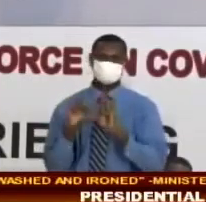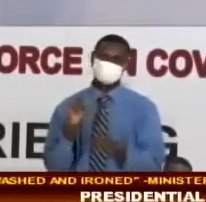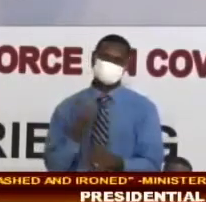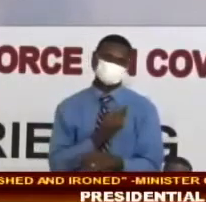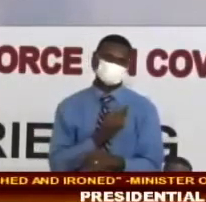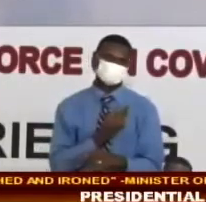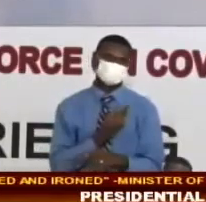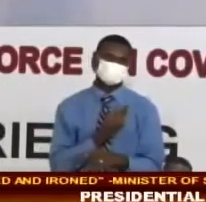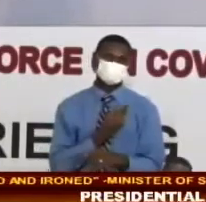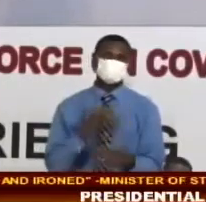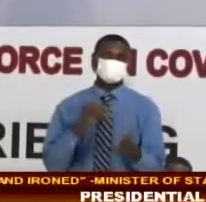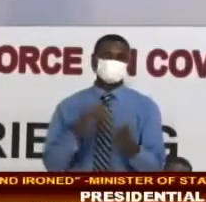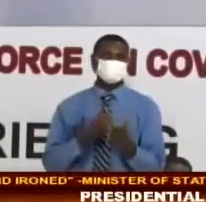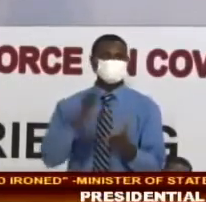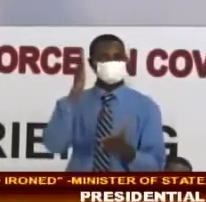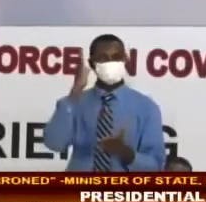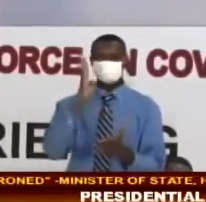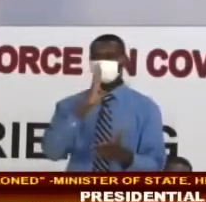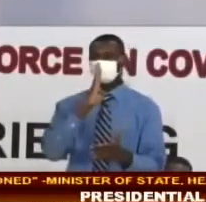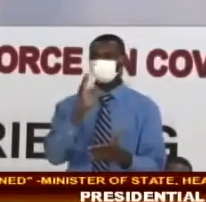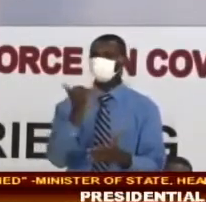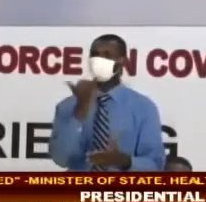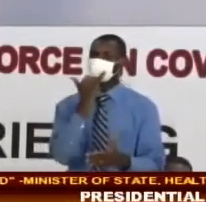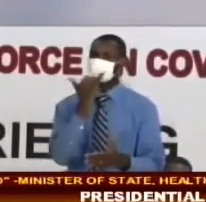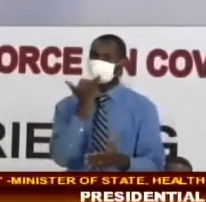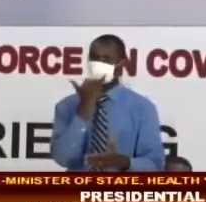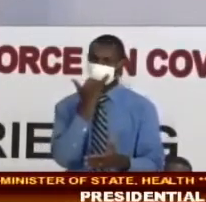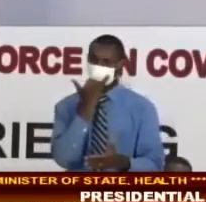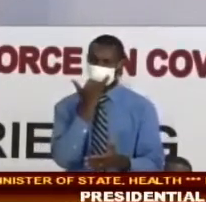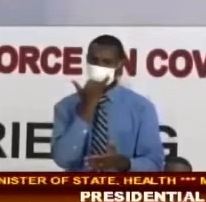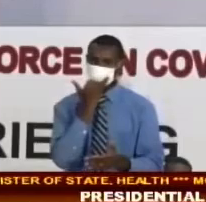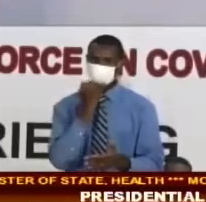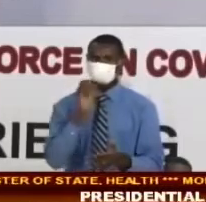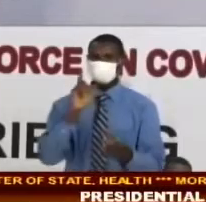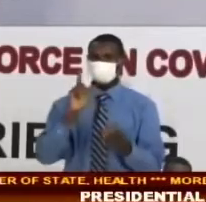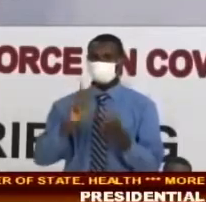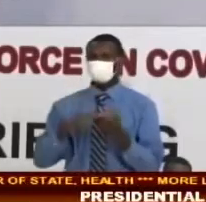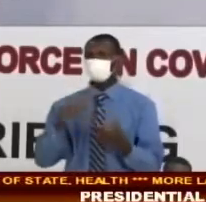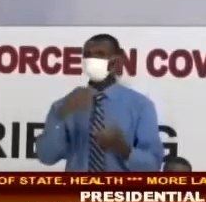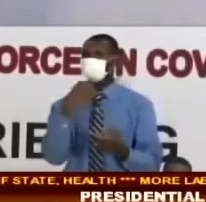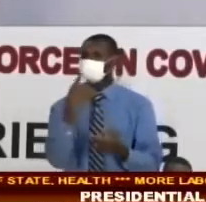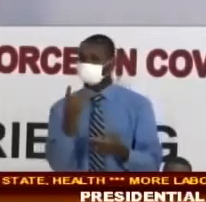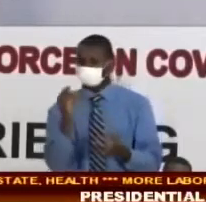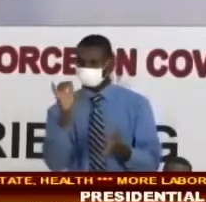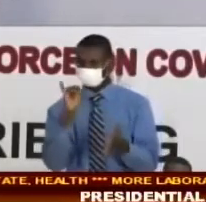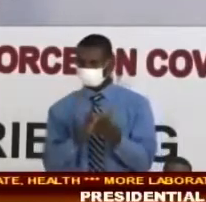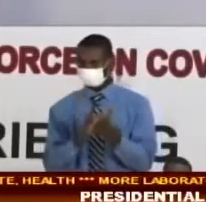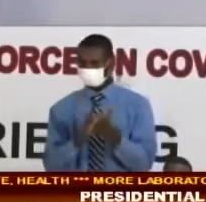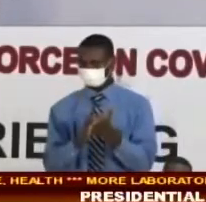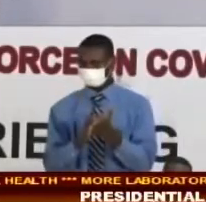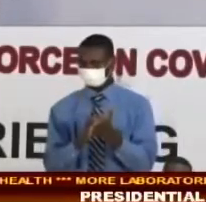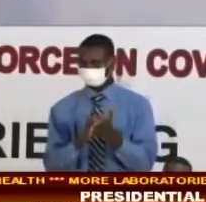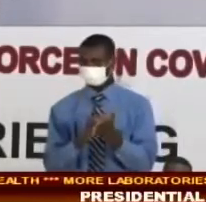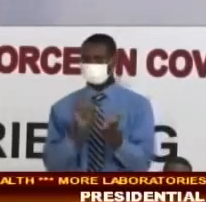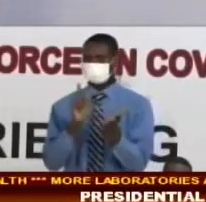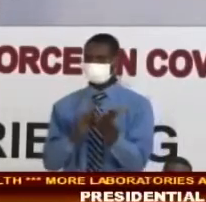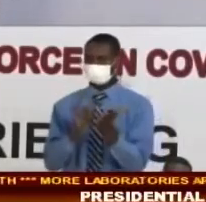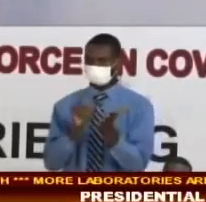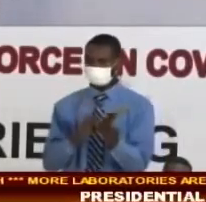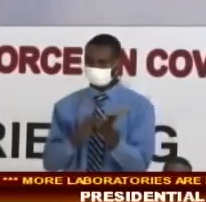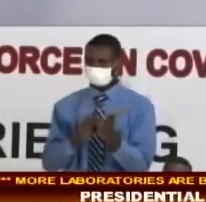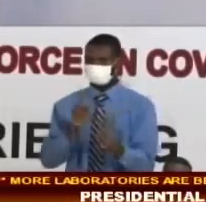Therefore, it won't be wrong to classify journalists as frontline